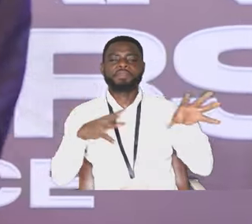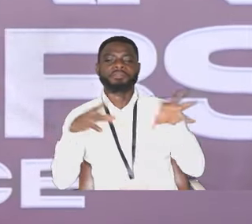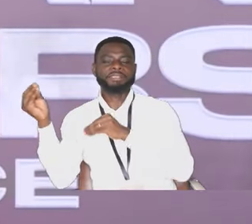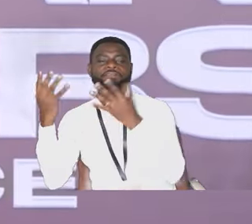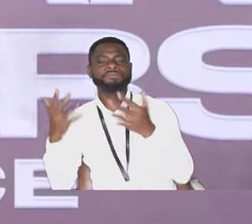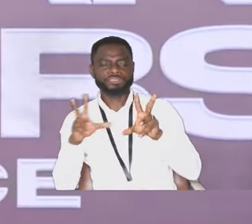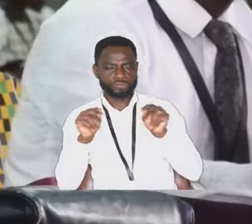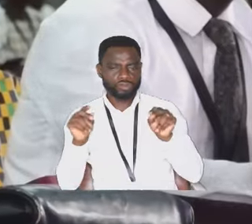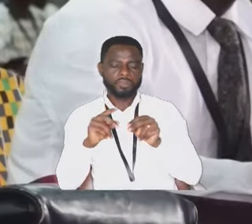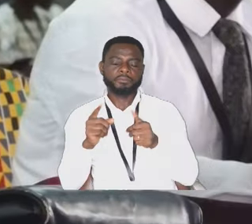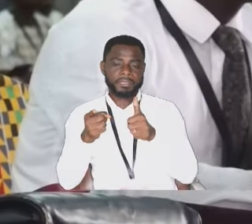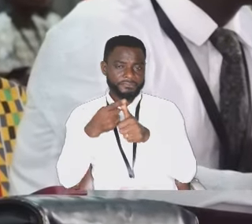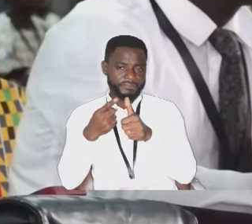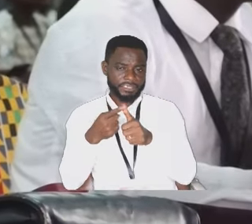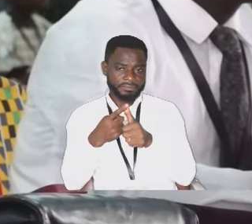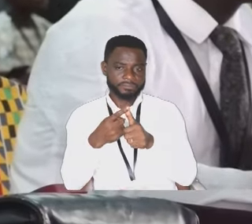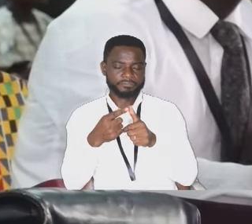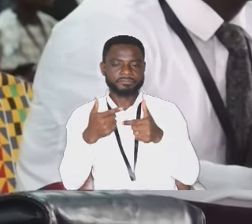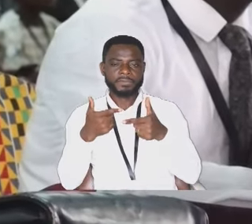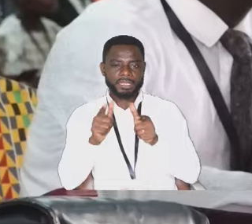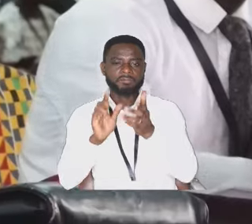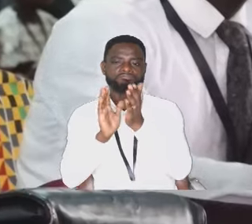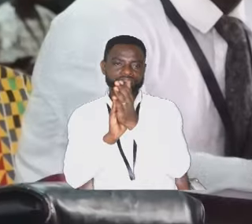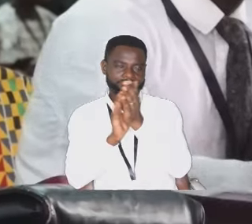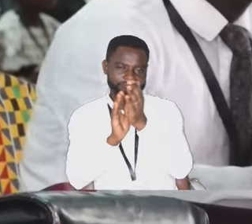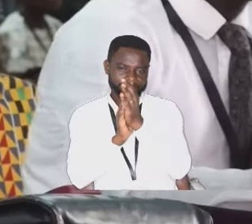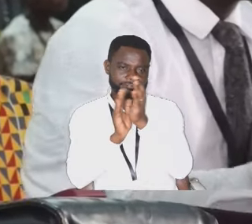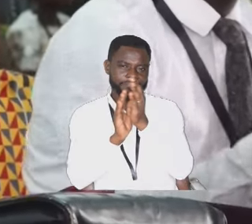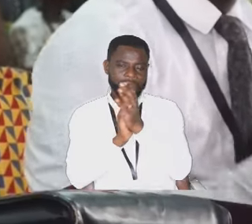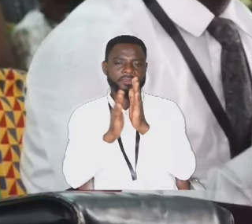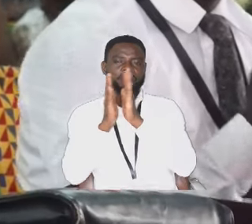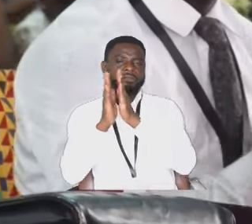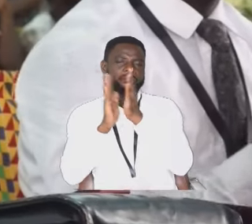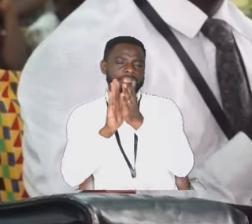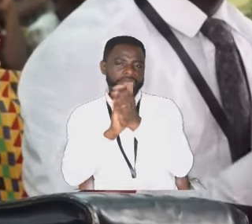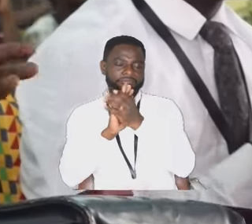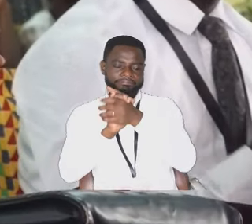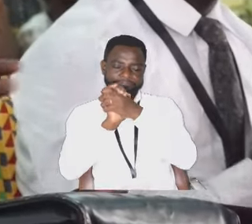we want to, first of all, let us commend the youth director. Let's appreciate him.